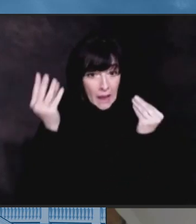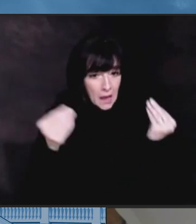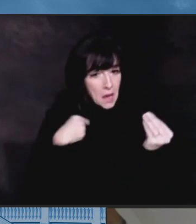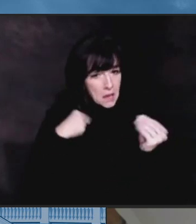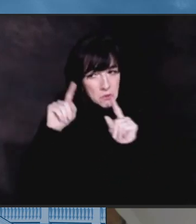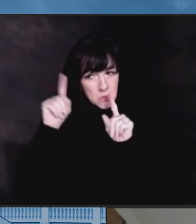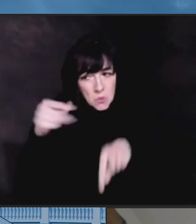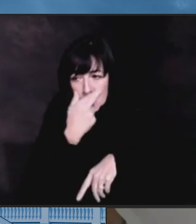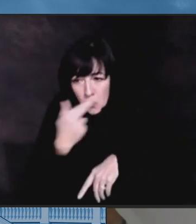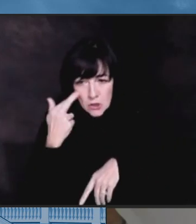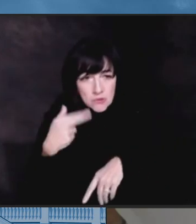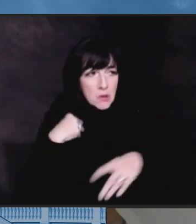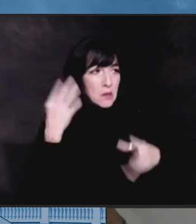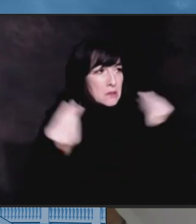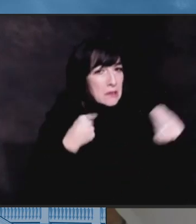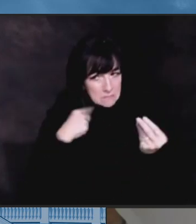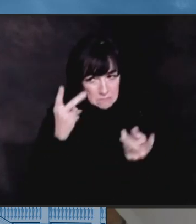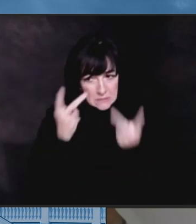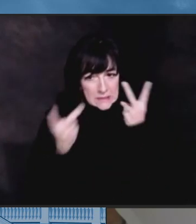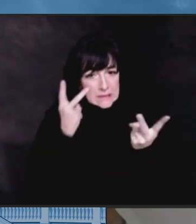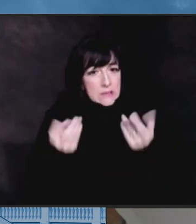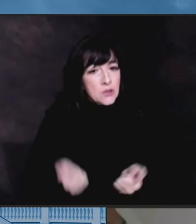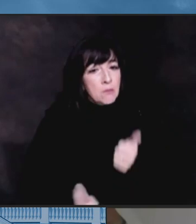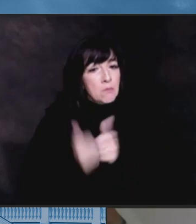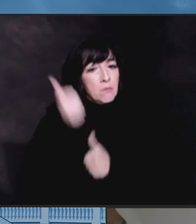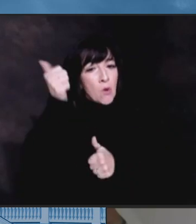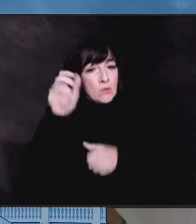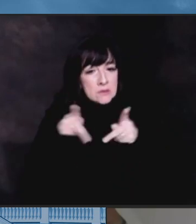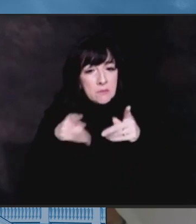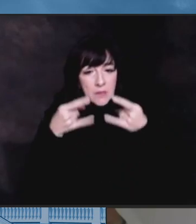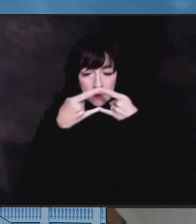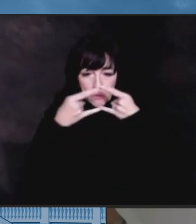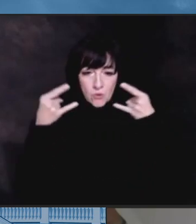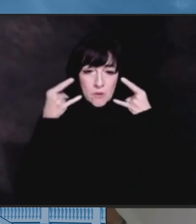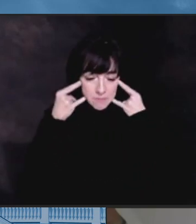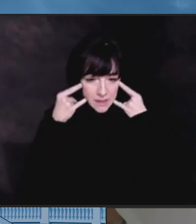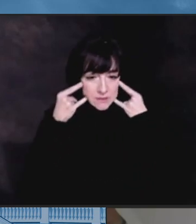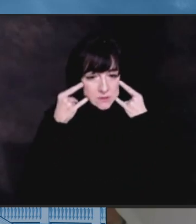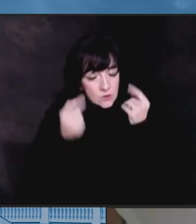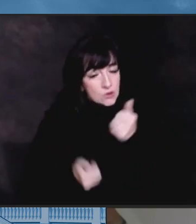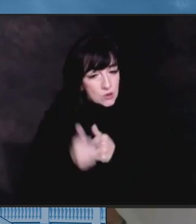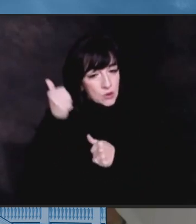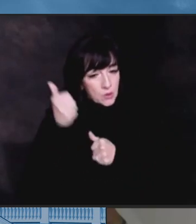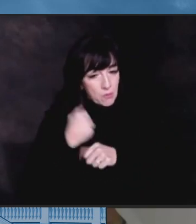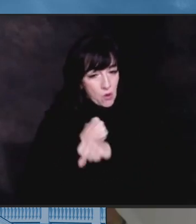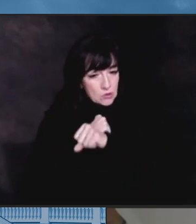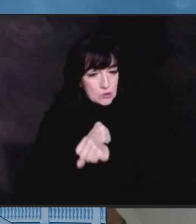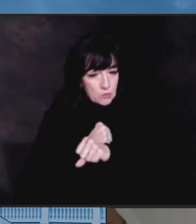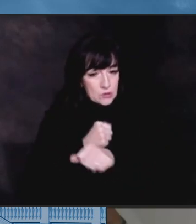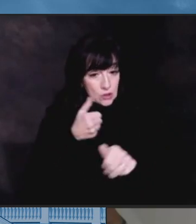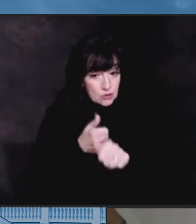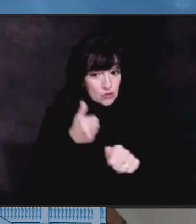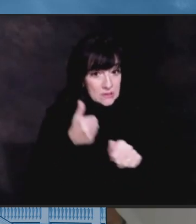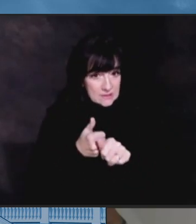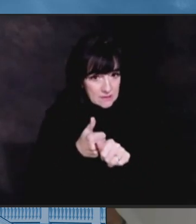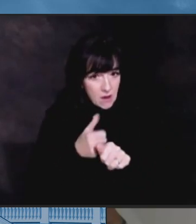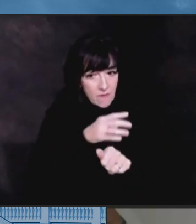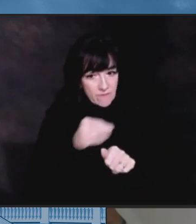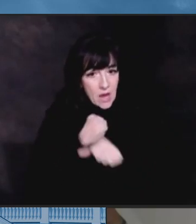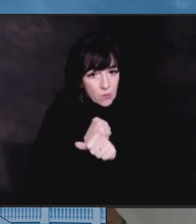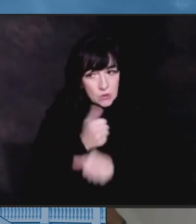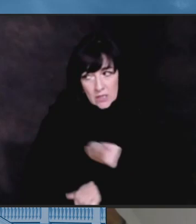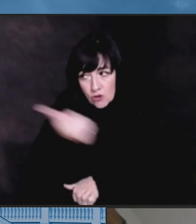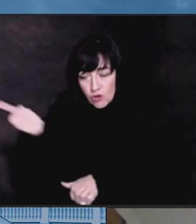masks. And that's what we need to have. If you're going to mostly protecting others from you unknowingly carrying the virus, but also